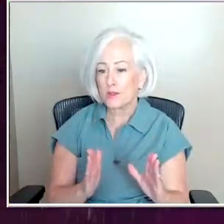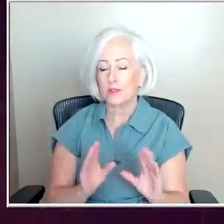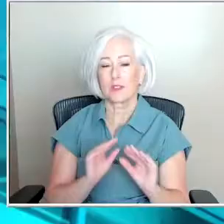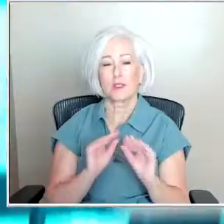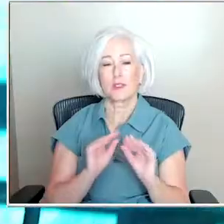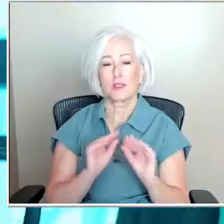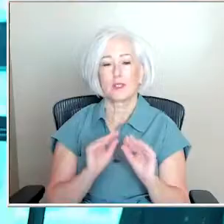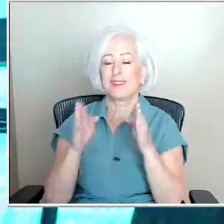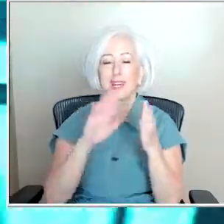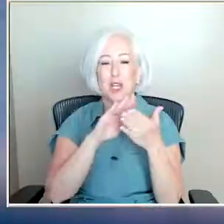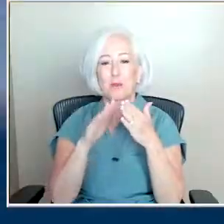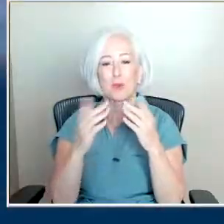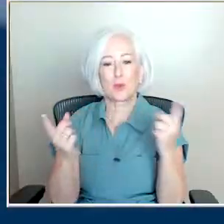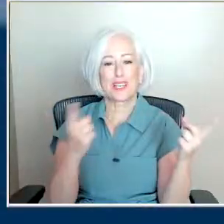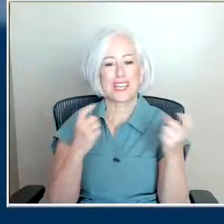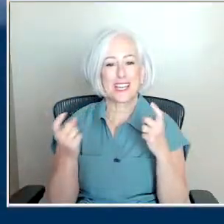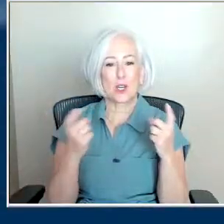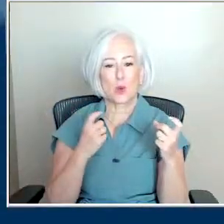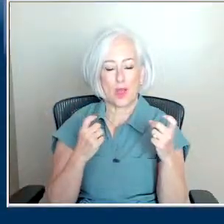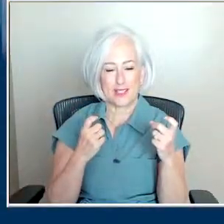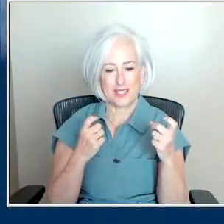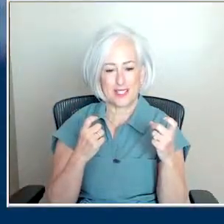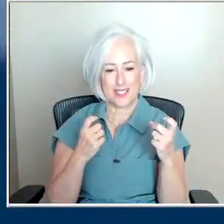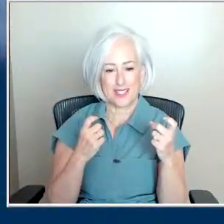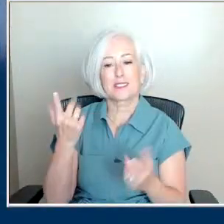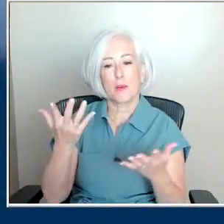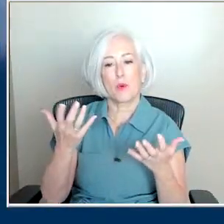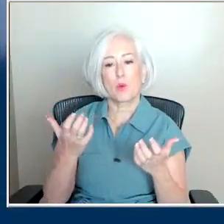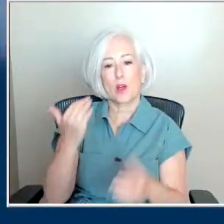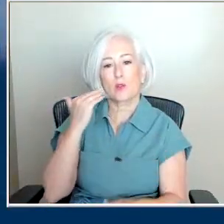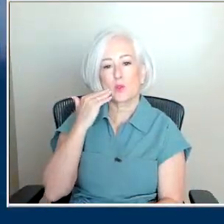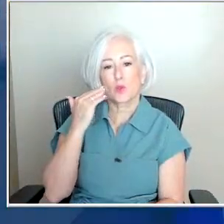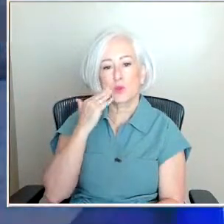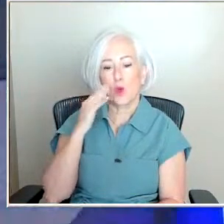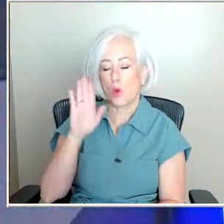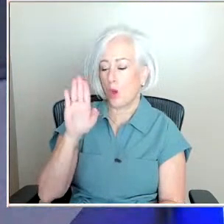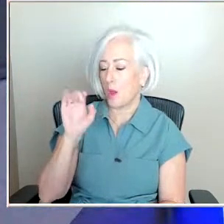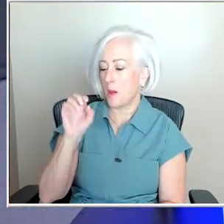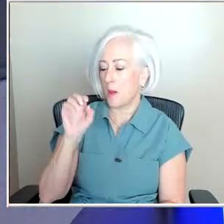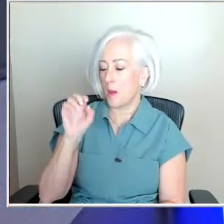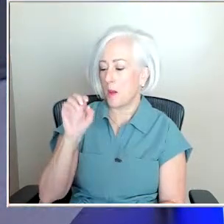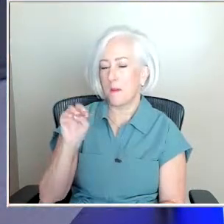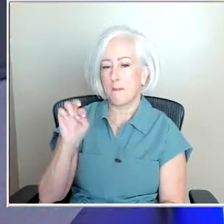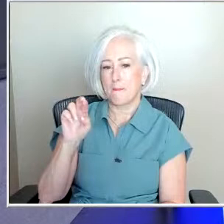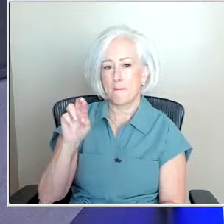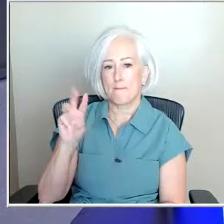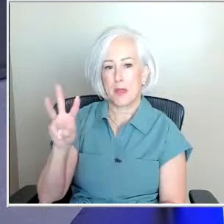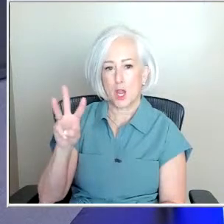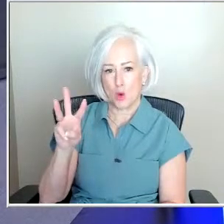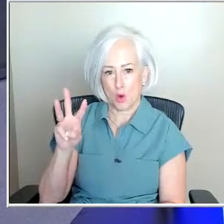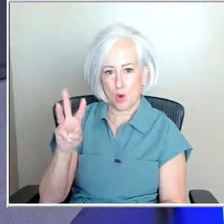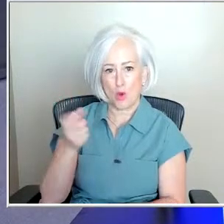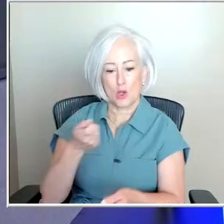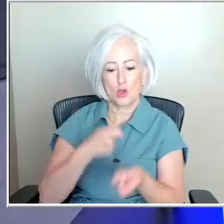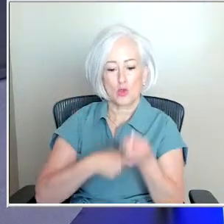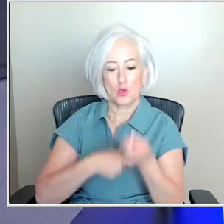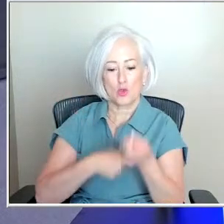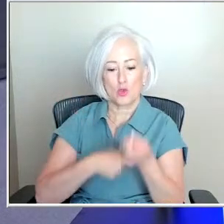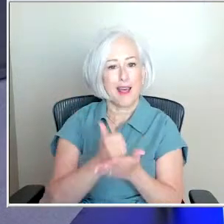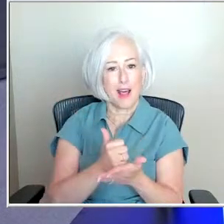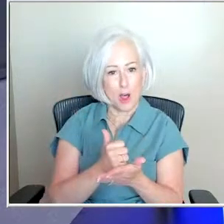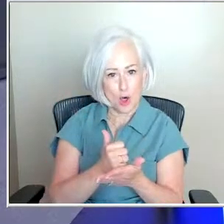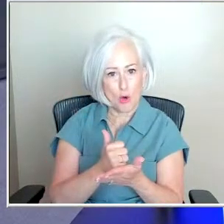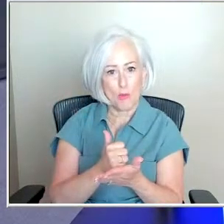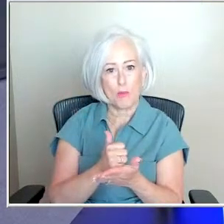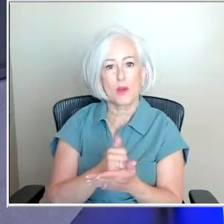questions. Ed Yan wants to know, could a bone marrow transplant be used to treat Hodgkin's lymphoma? Yeah, so for